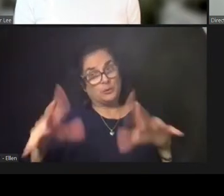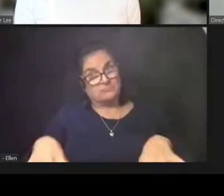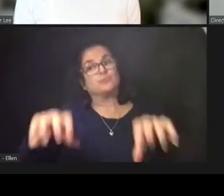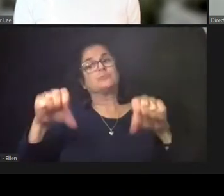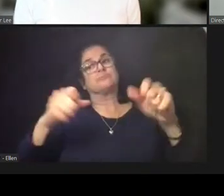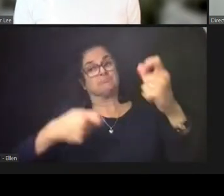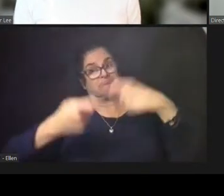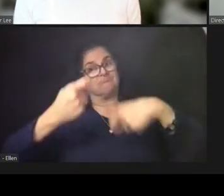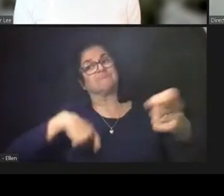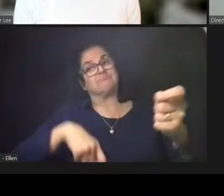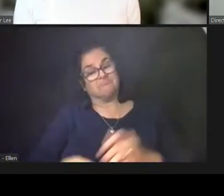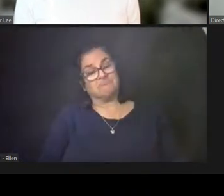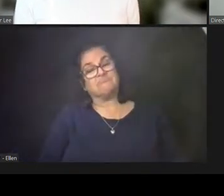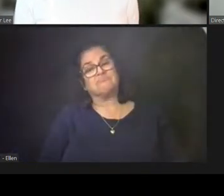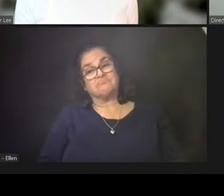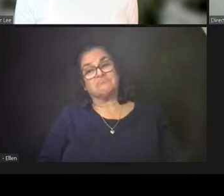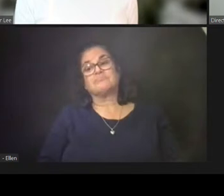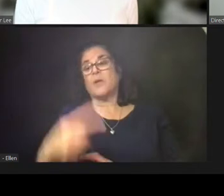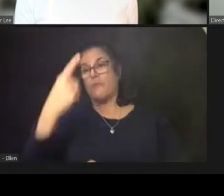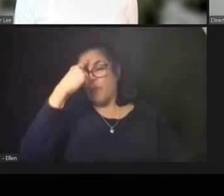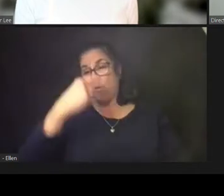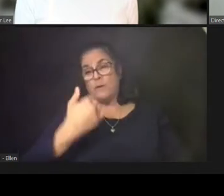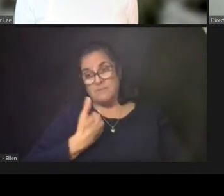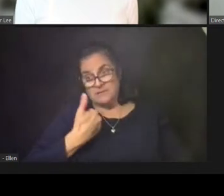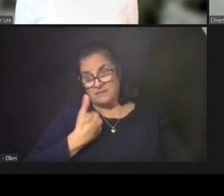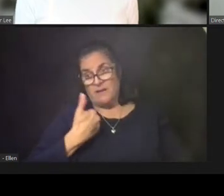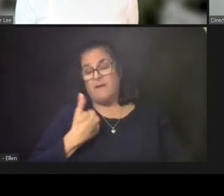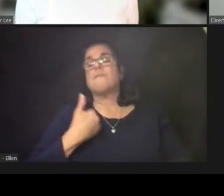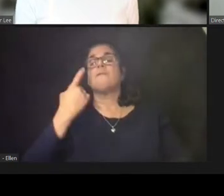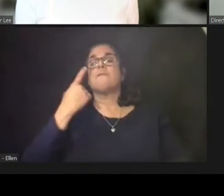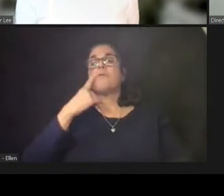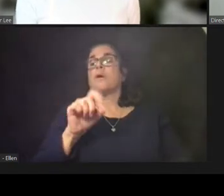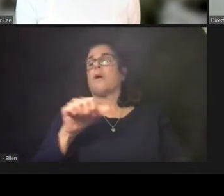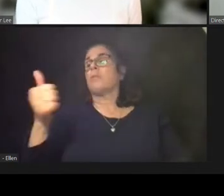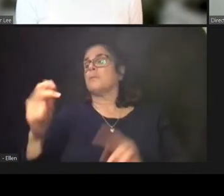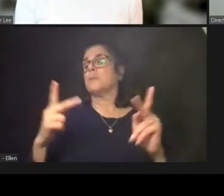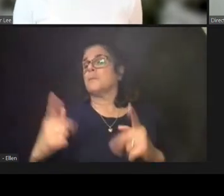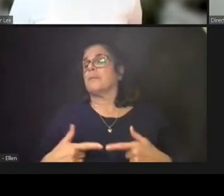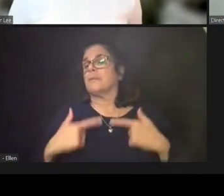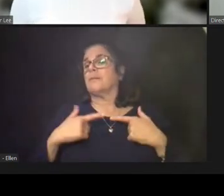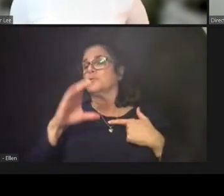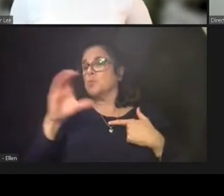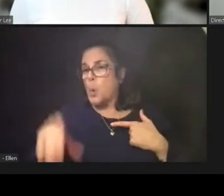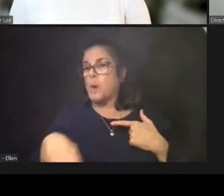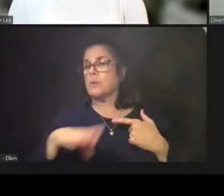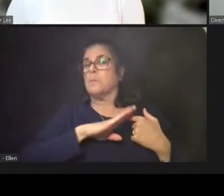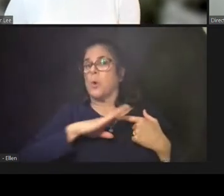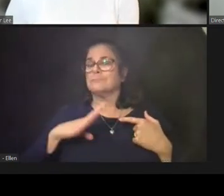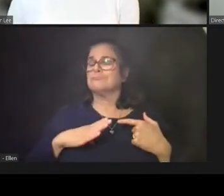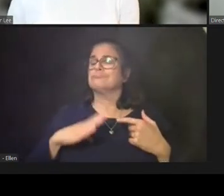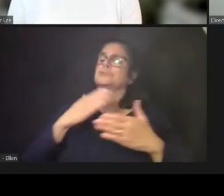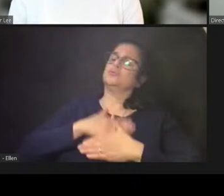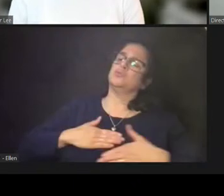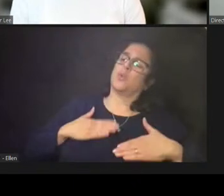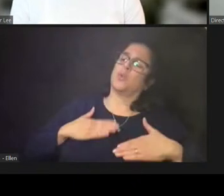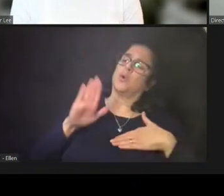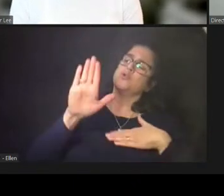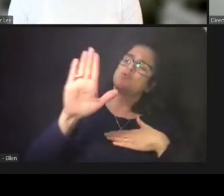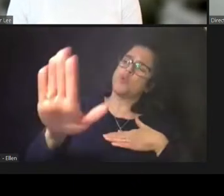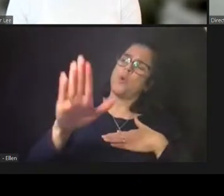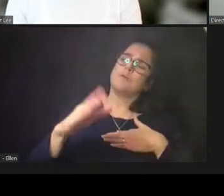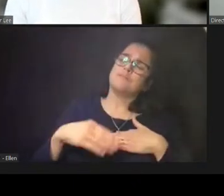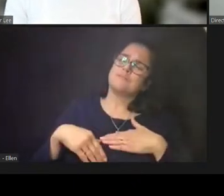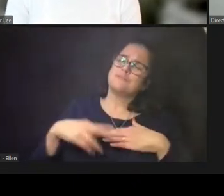myself, the board, and our fellow Chicago citizens, thank you and enjoy a much deserved retirement. Thank